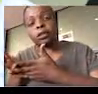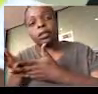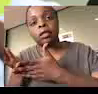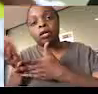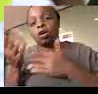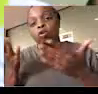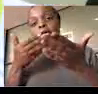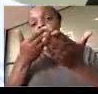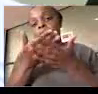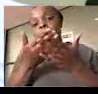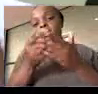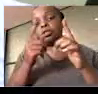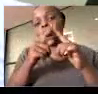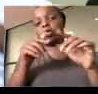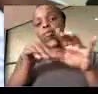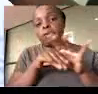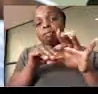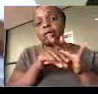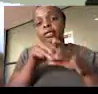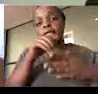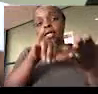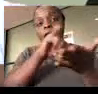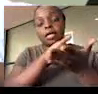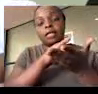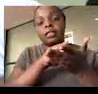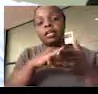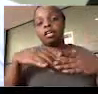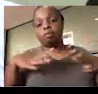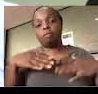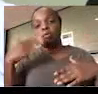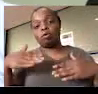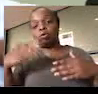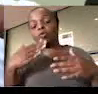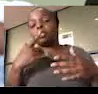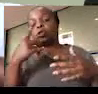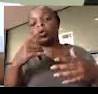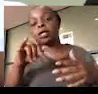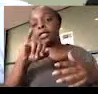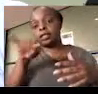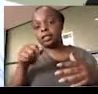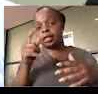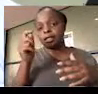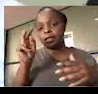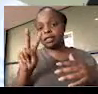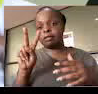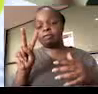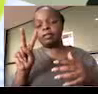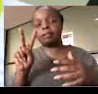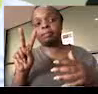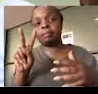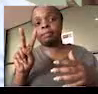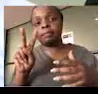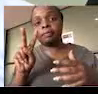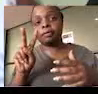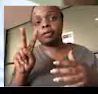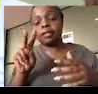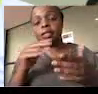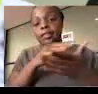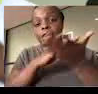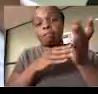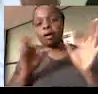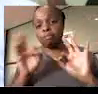the coffin, you'll have the bus, you'll have the lowering gear, you'll have every single thing that you've all needed. All